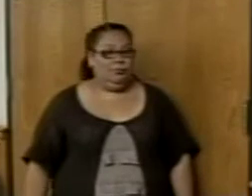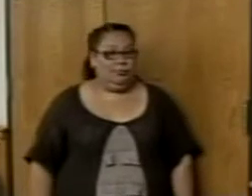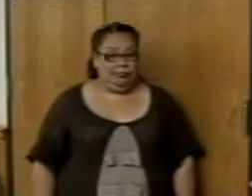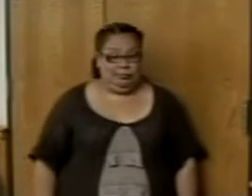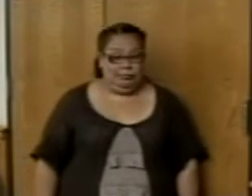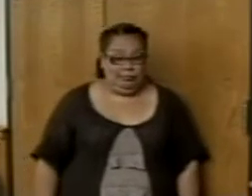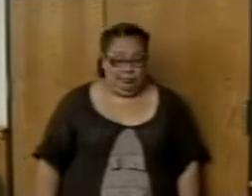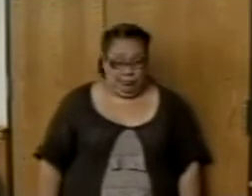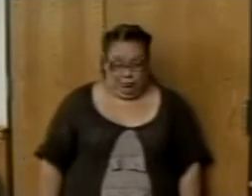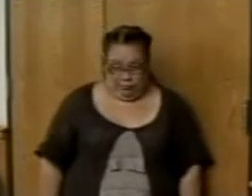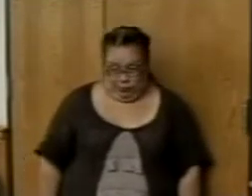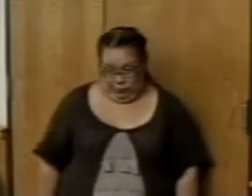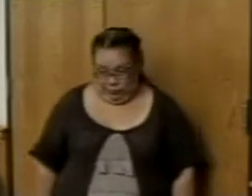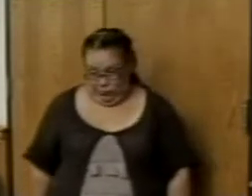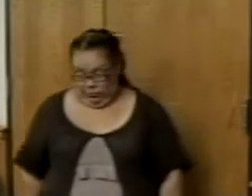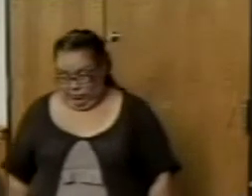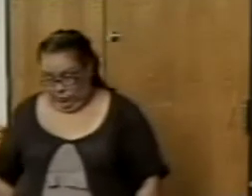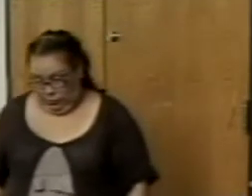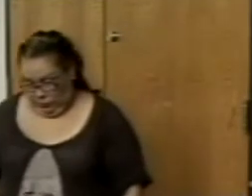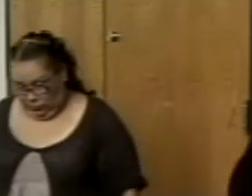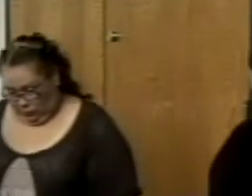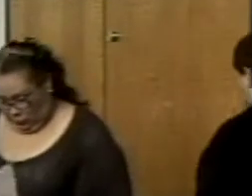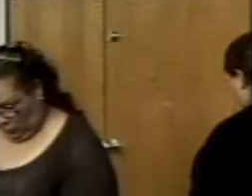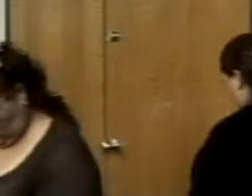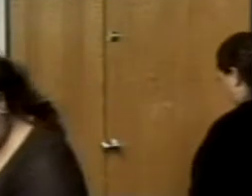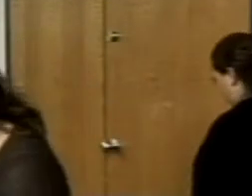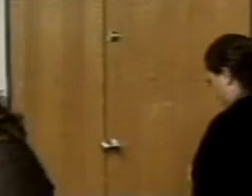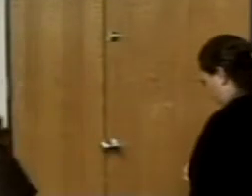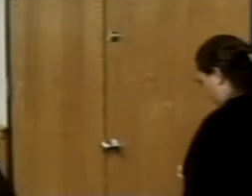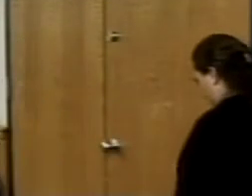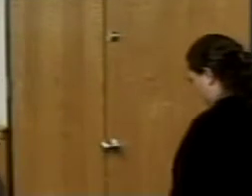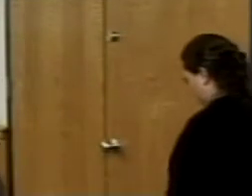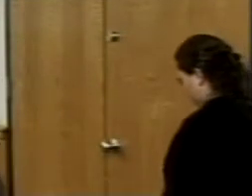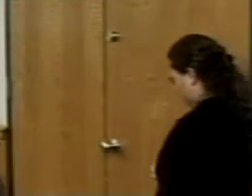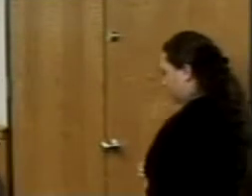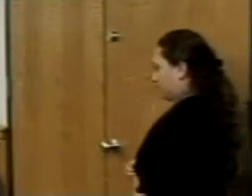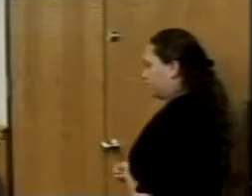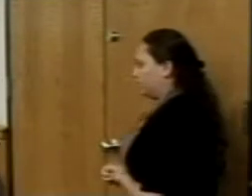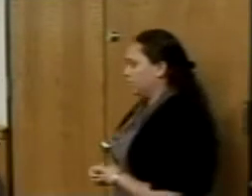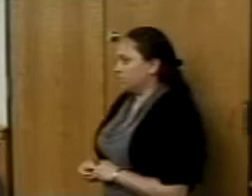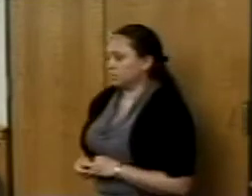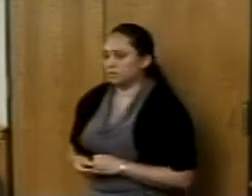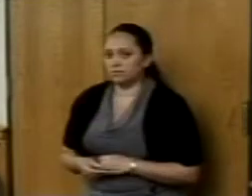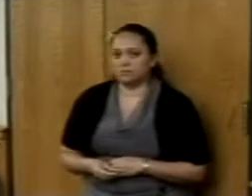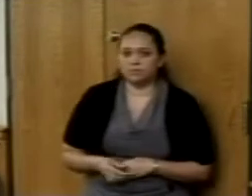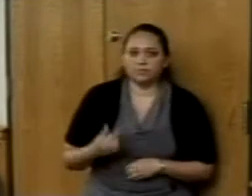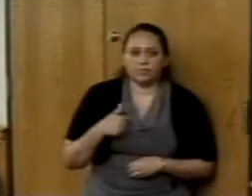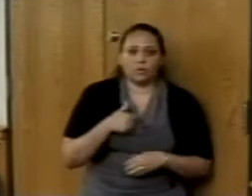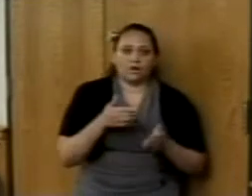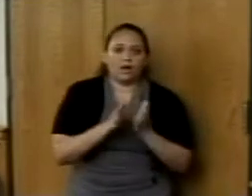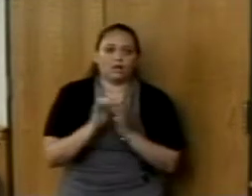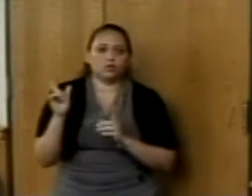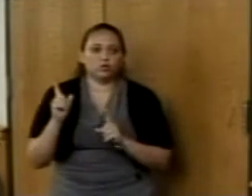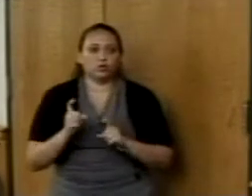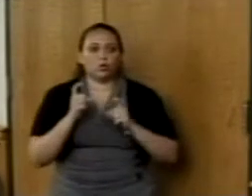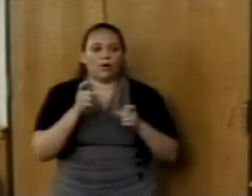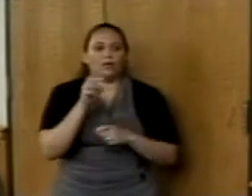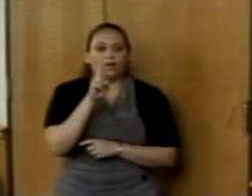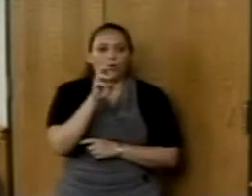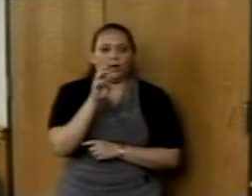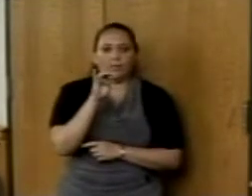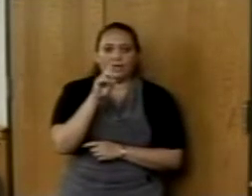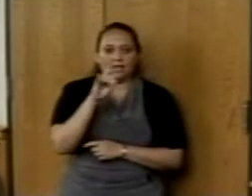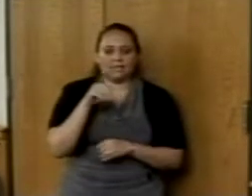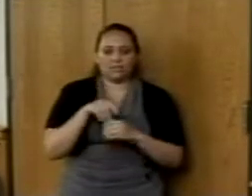is up. All right, thank you very much. And we just, in our remedies, we just ask that you grant the remedies that are in the document